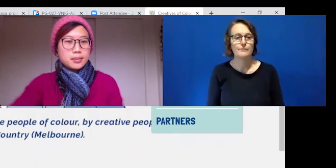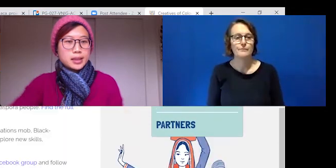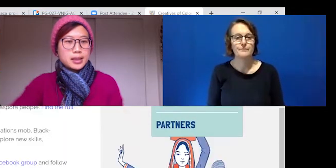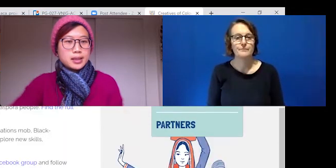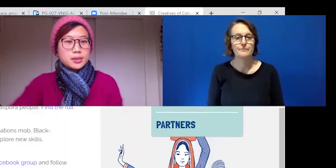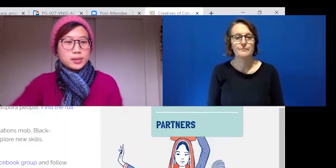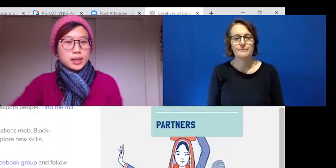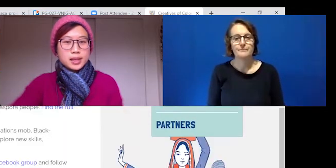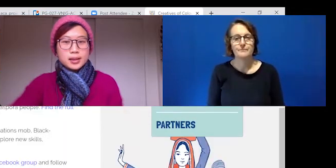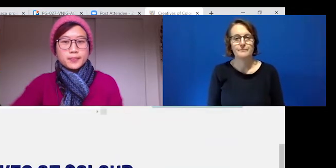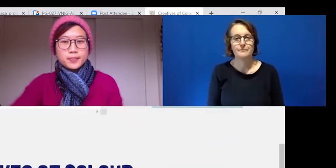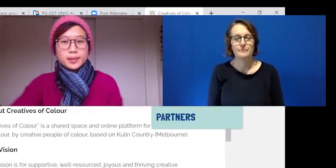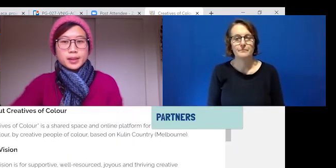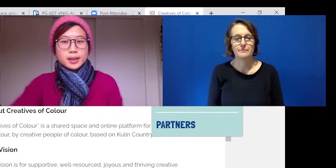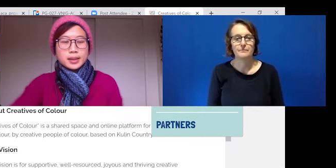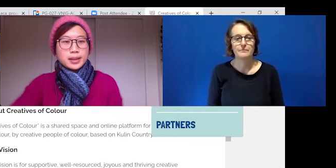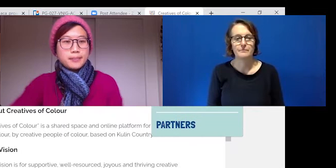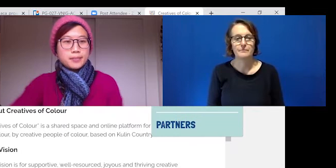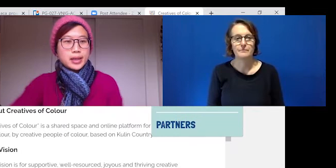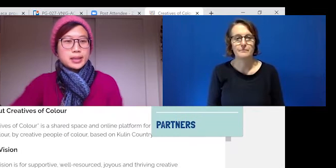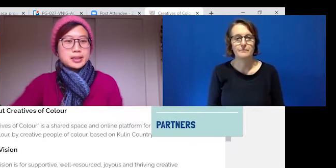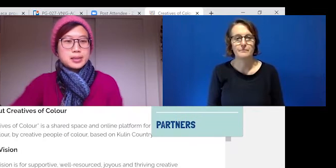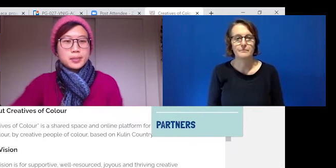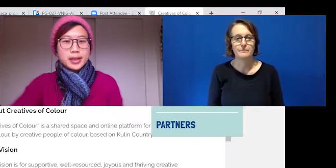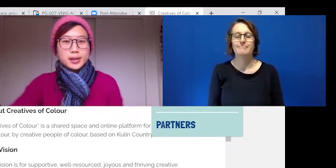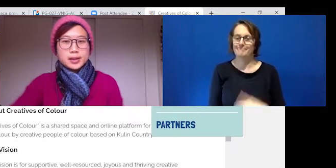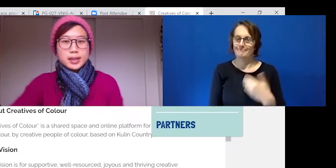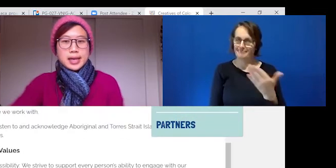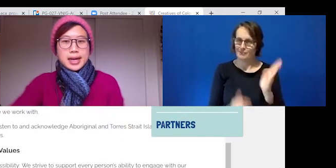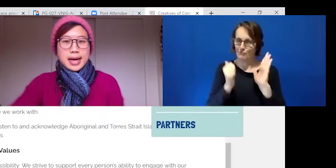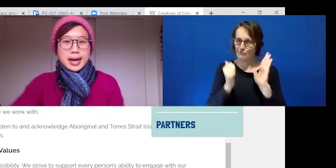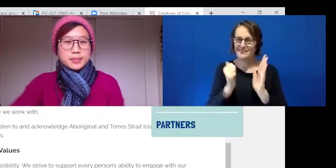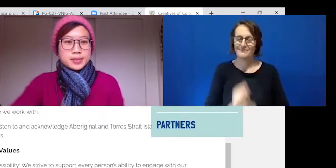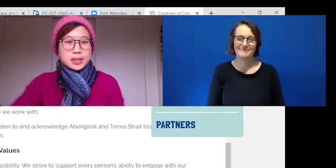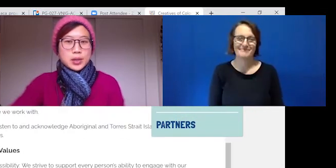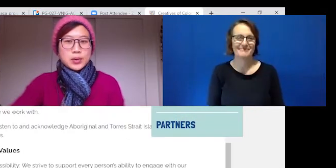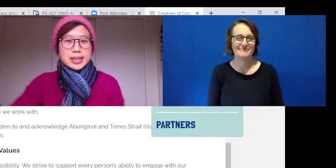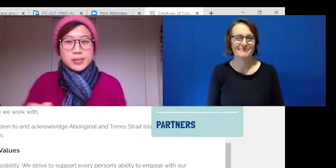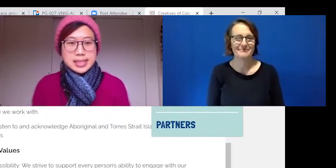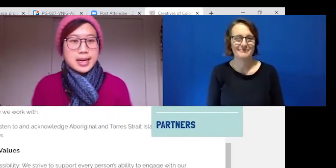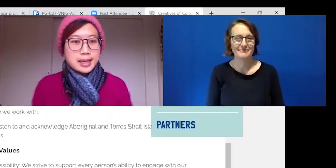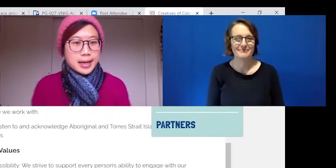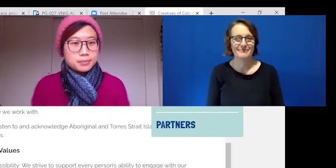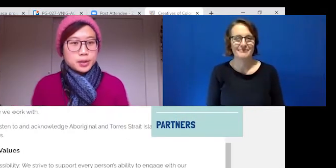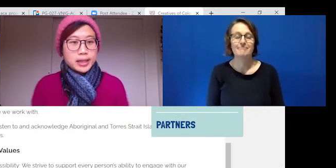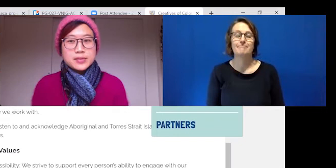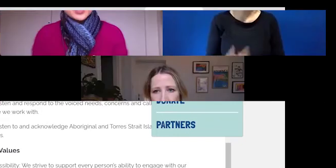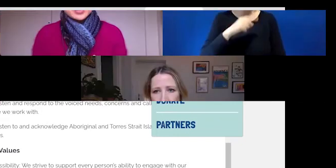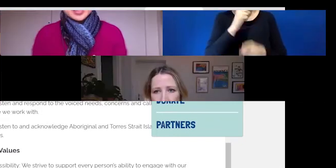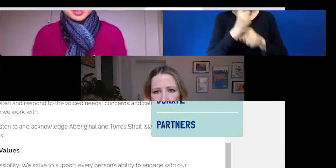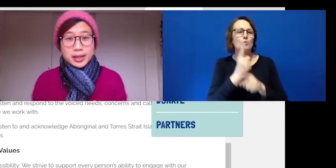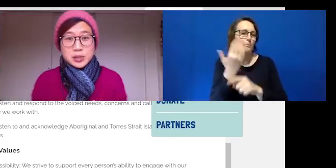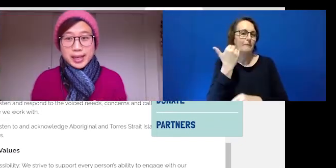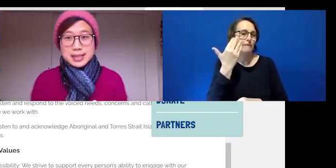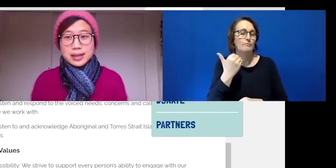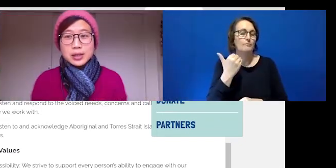Yep, and keep scrolling. Yeah, great, just stop there. So as I was saying, Creatives of Color